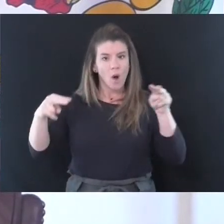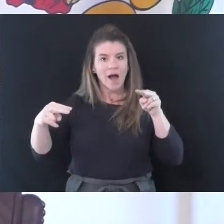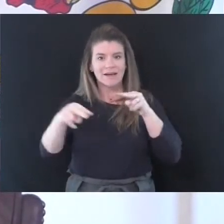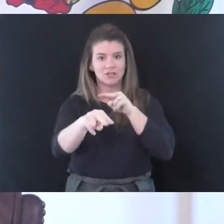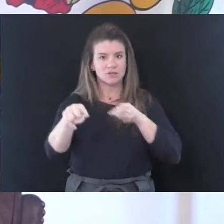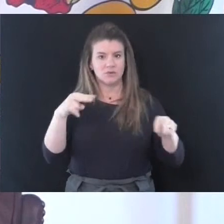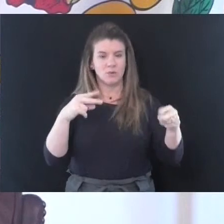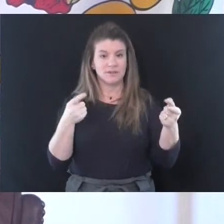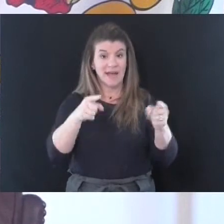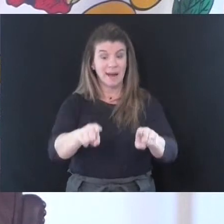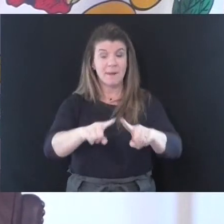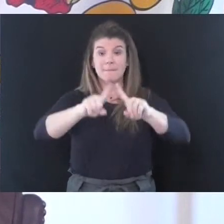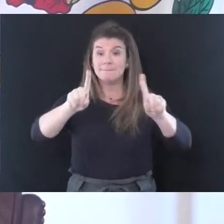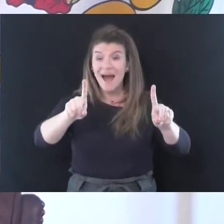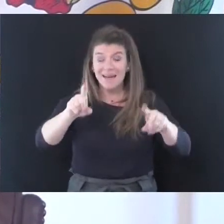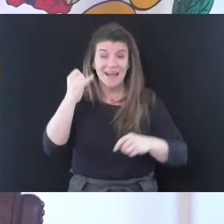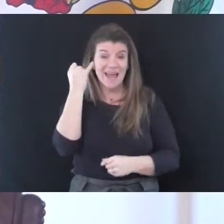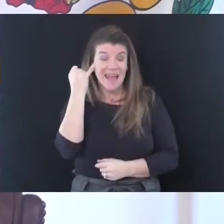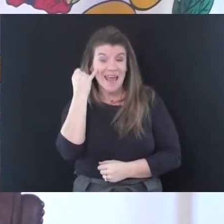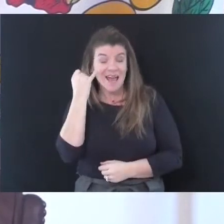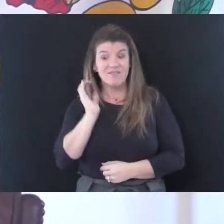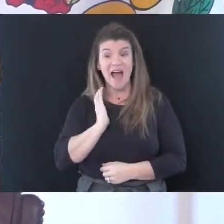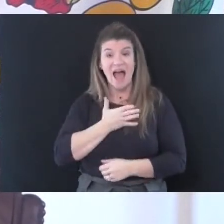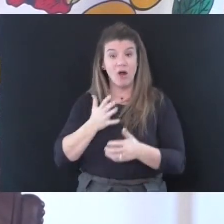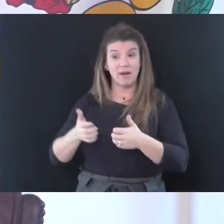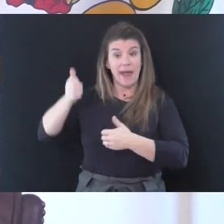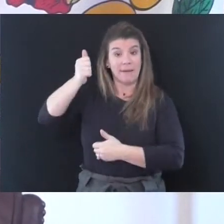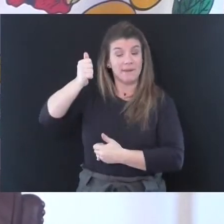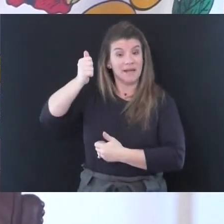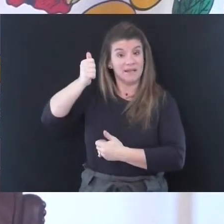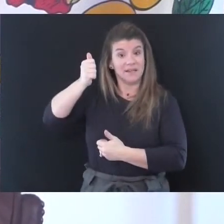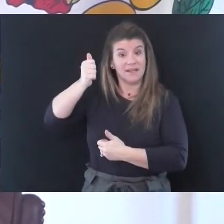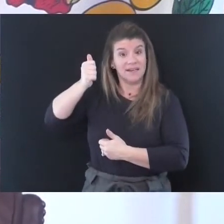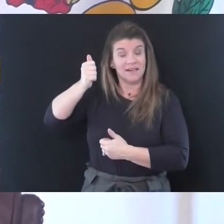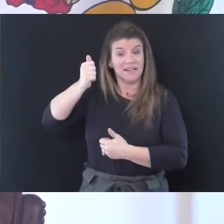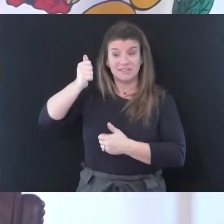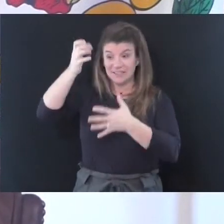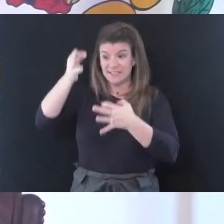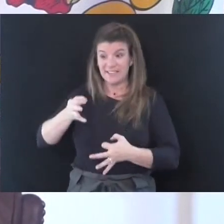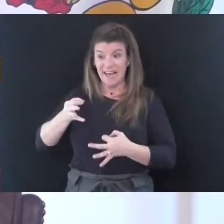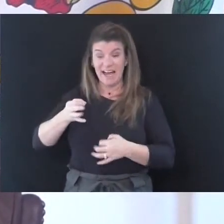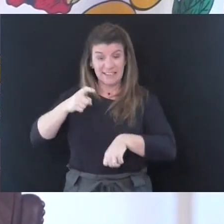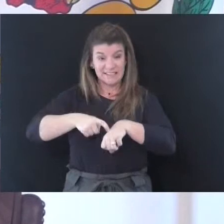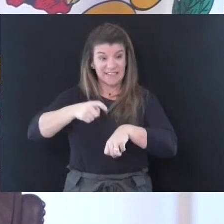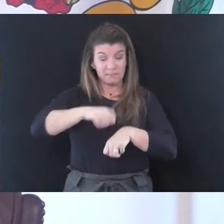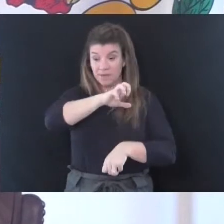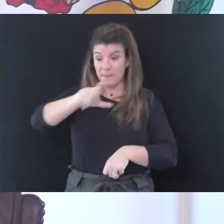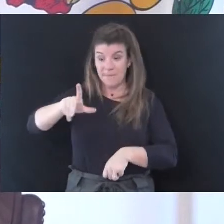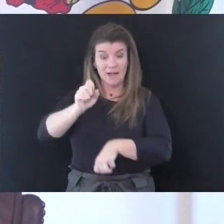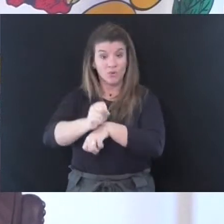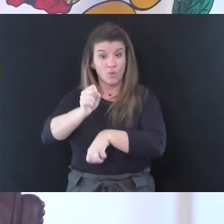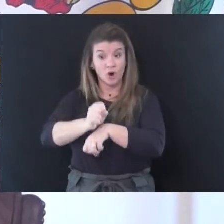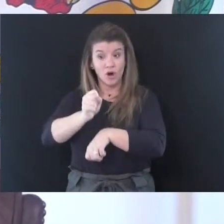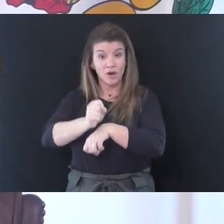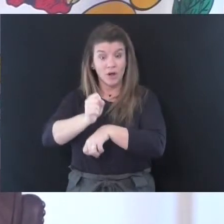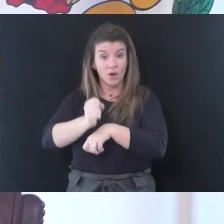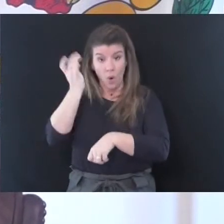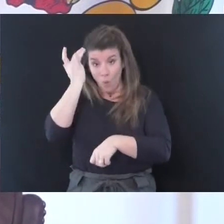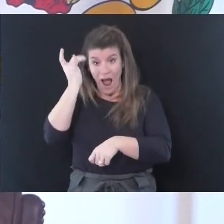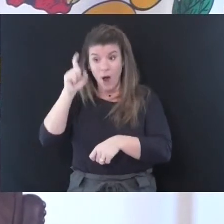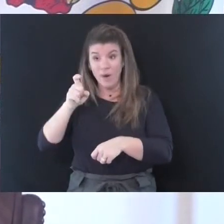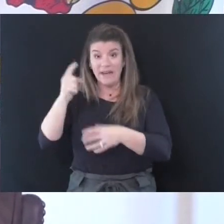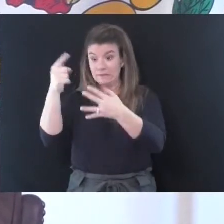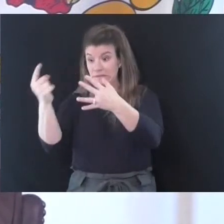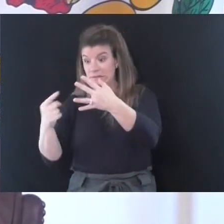However, if our cabinet secretaries deem that we need you back because of just all the things that I just outlined and everything